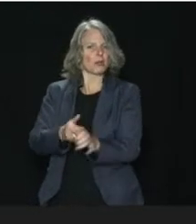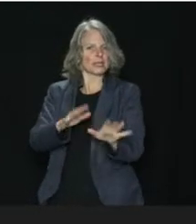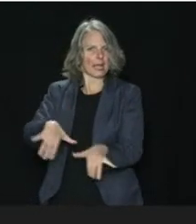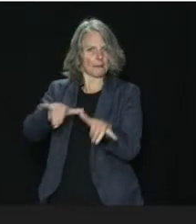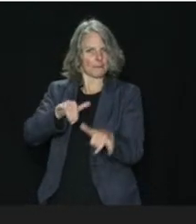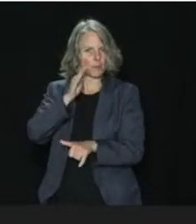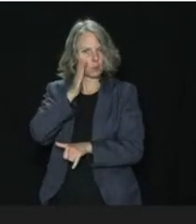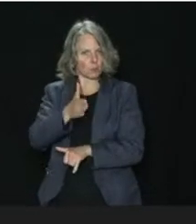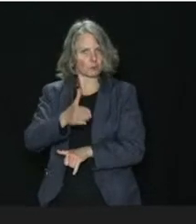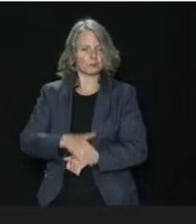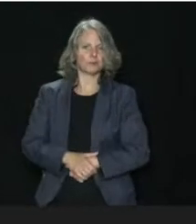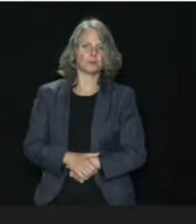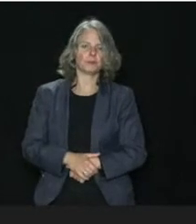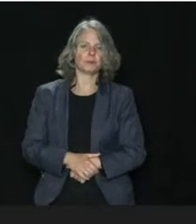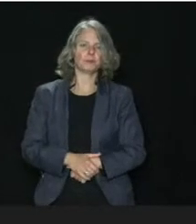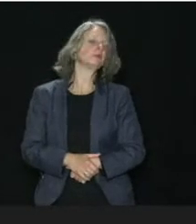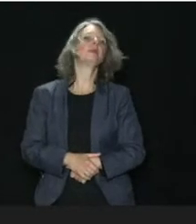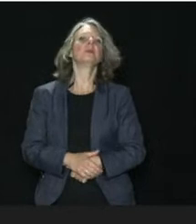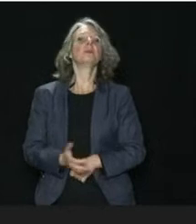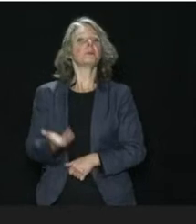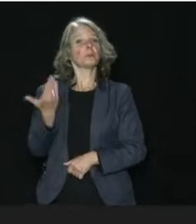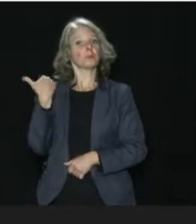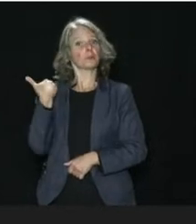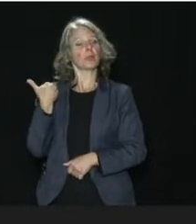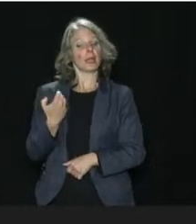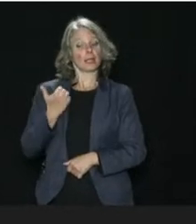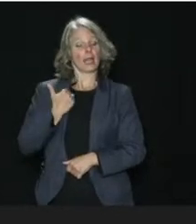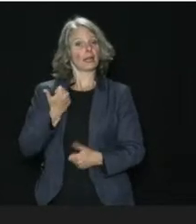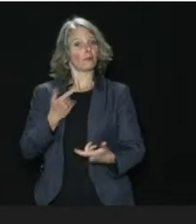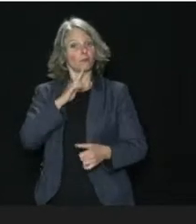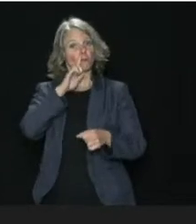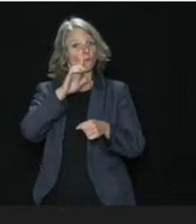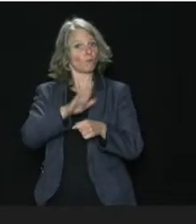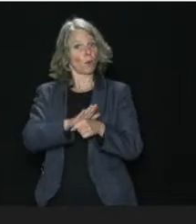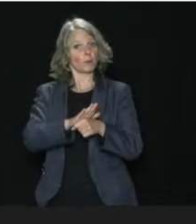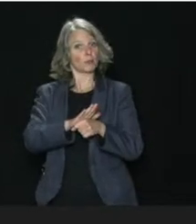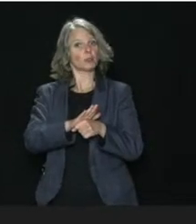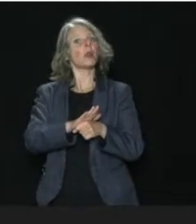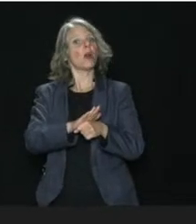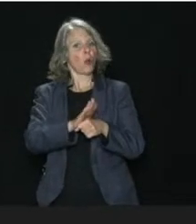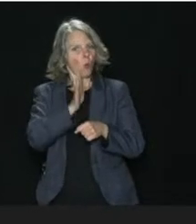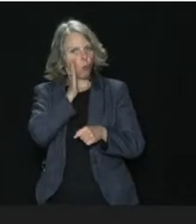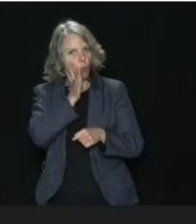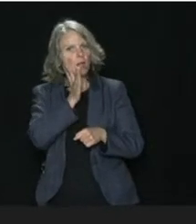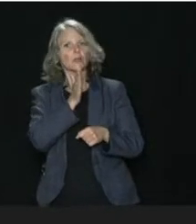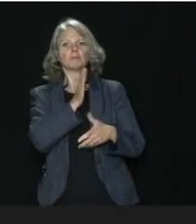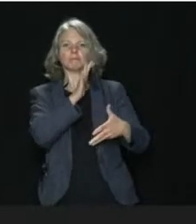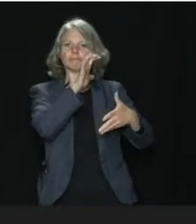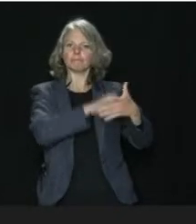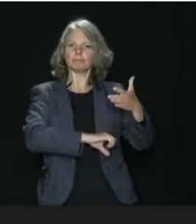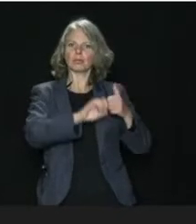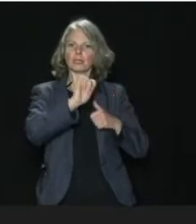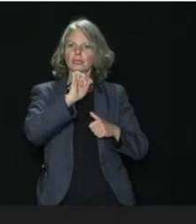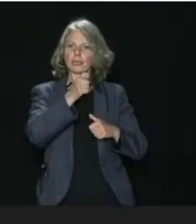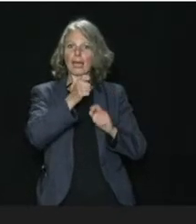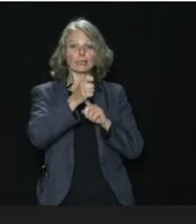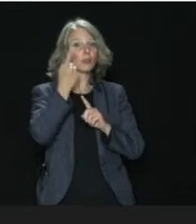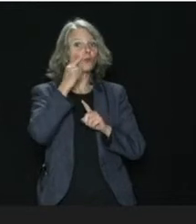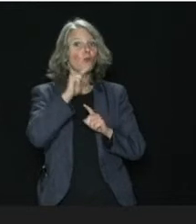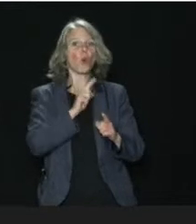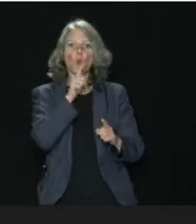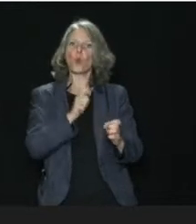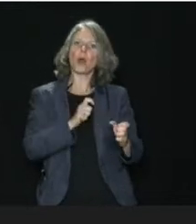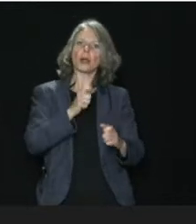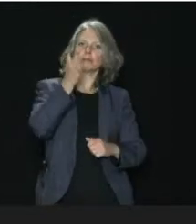We promised to ensure that the sales tax should apply on subscriptions to Netflix, as